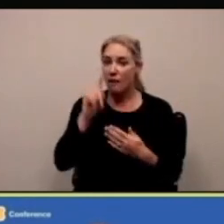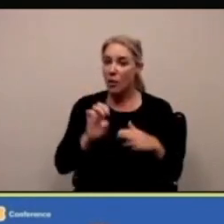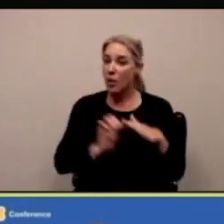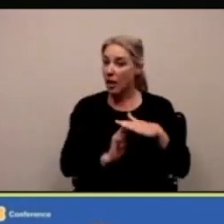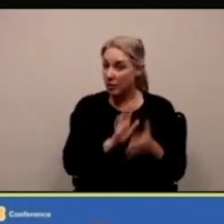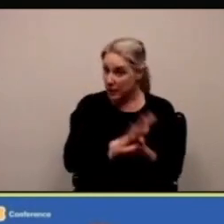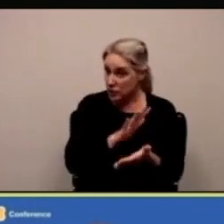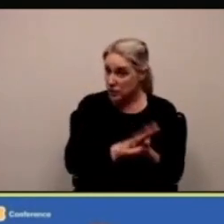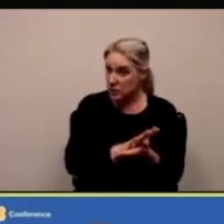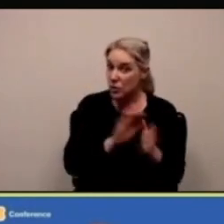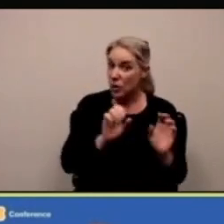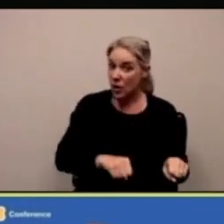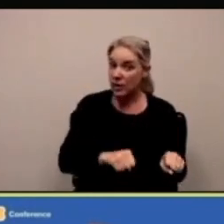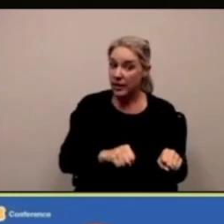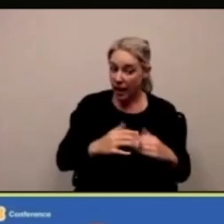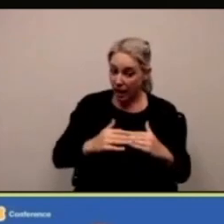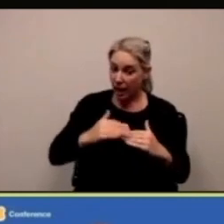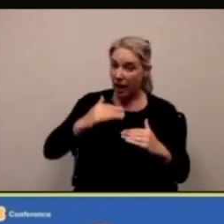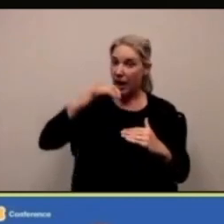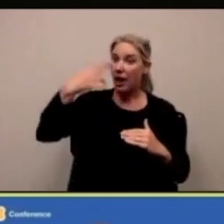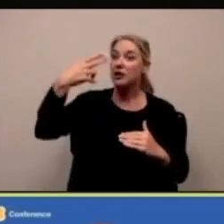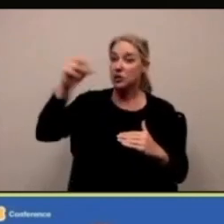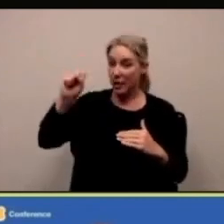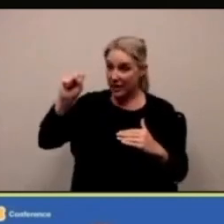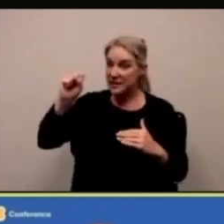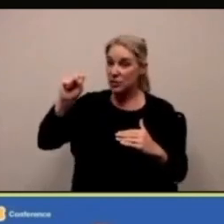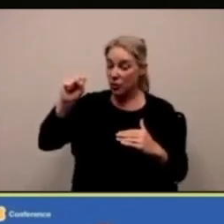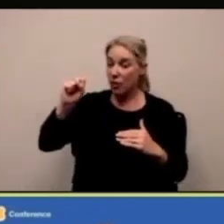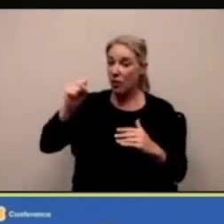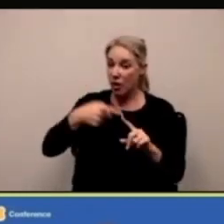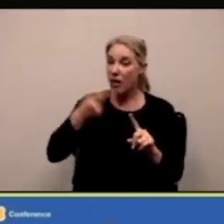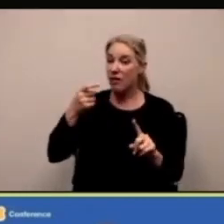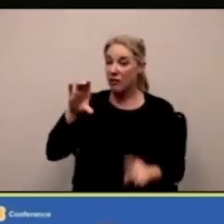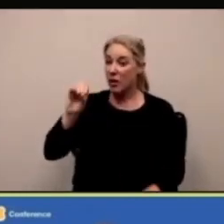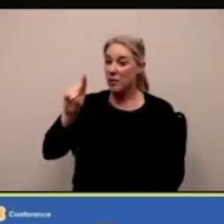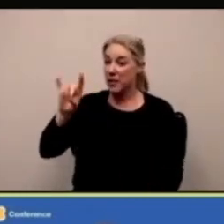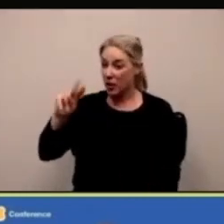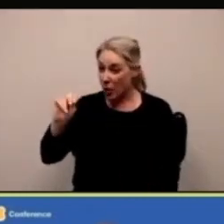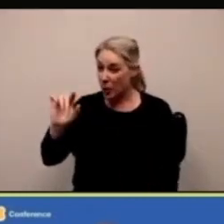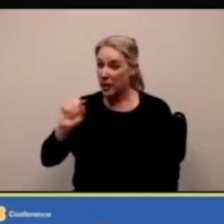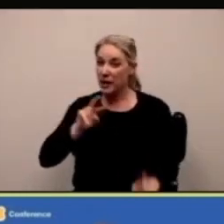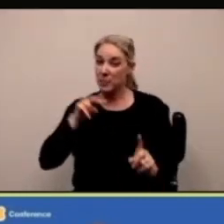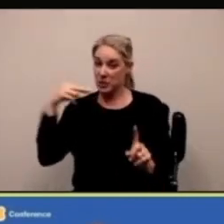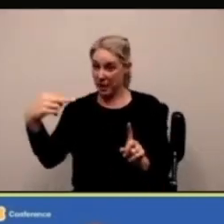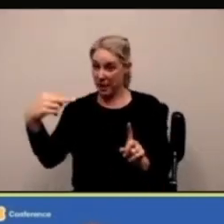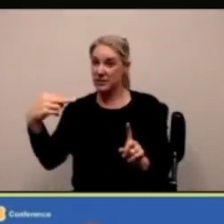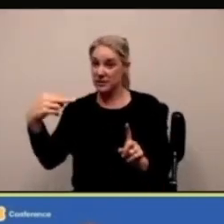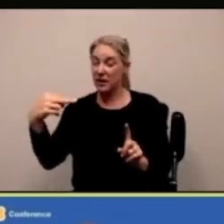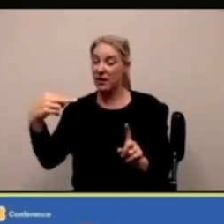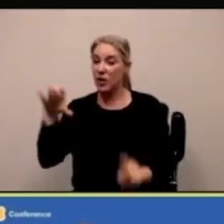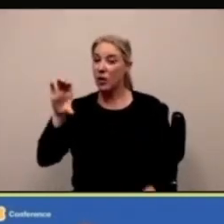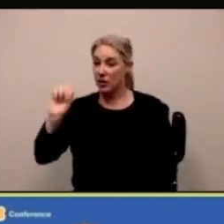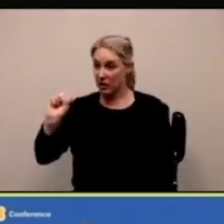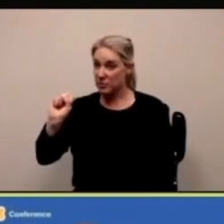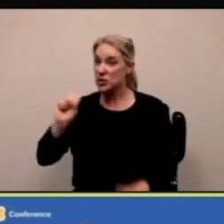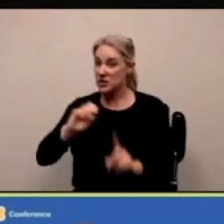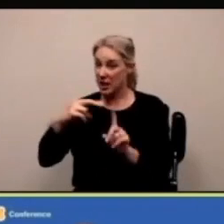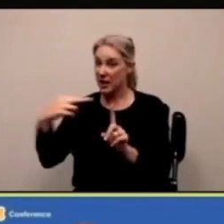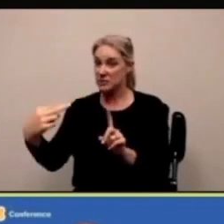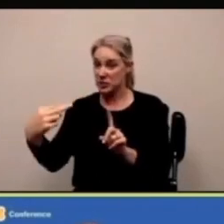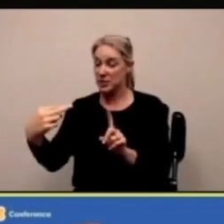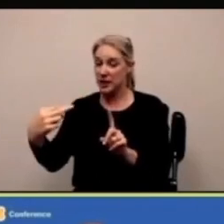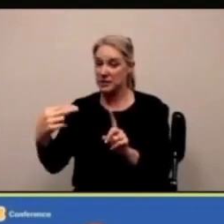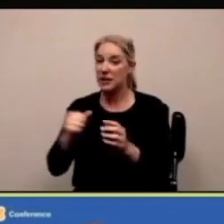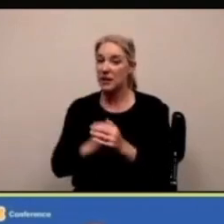this through high school, especially from the coding perspective or the computer science perspective, because you might